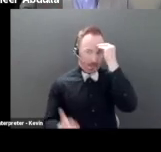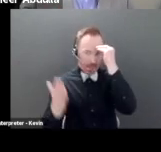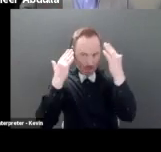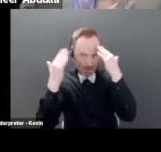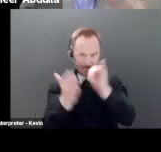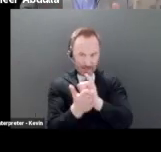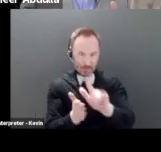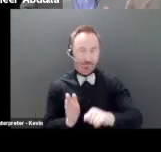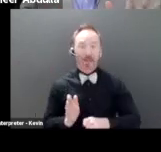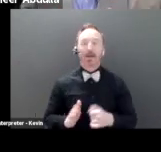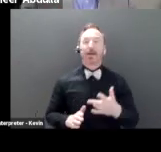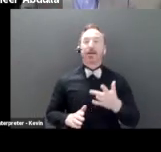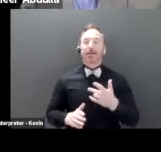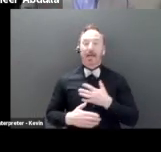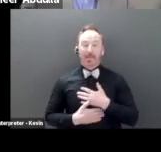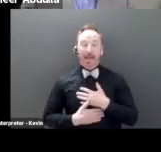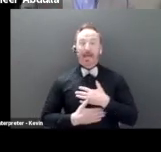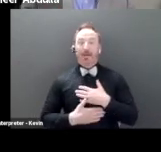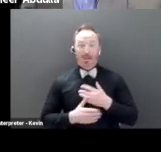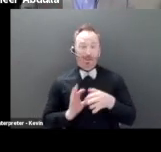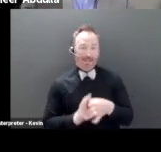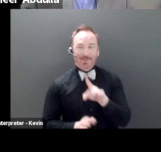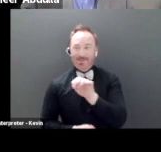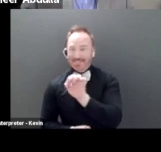That's my pause on dividends and the gotchas I've seen there.